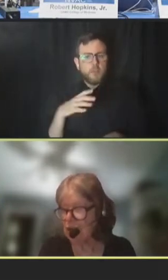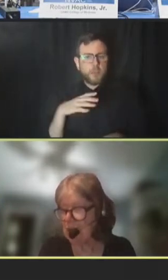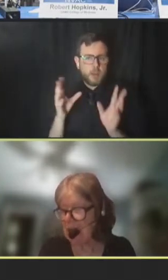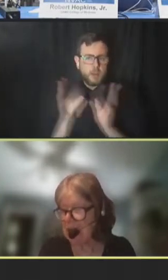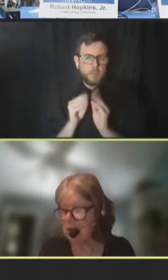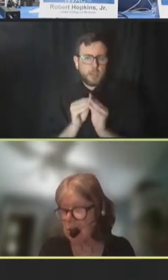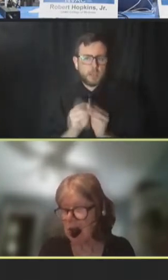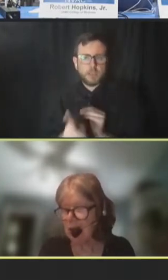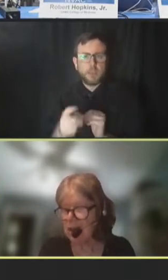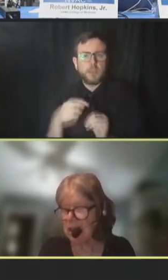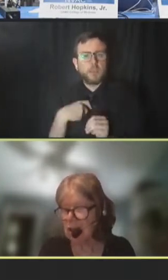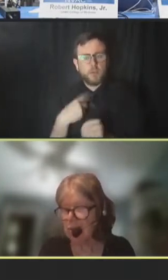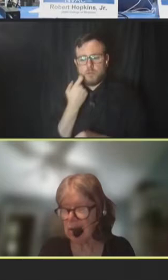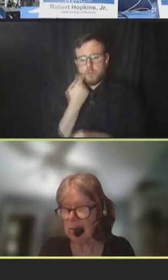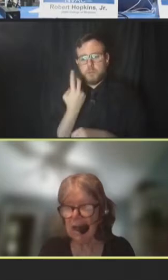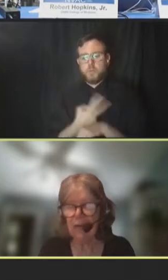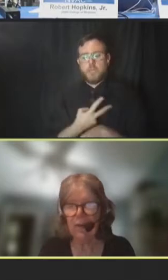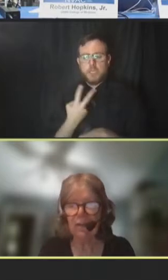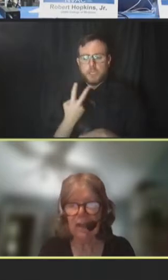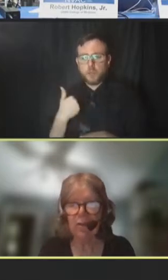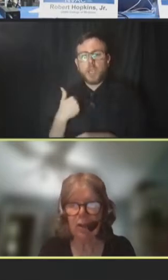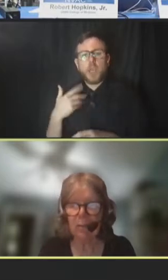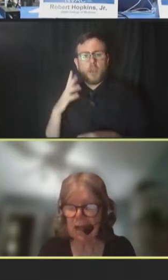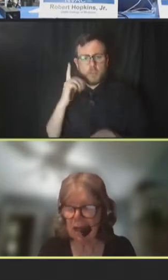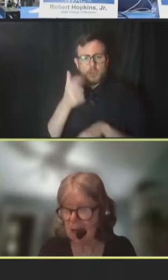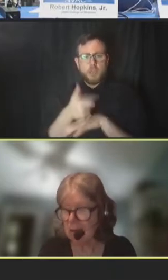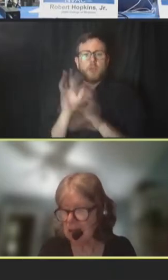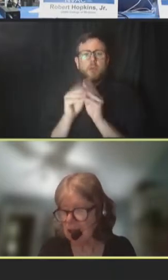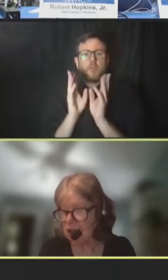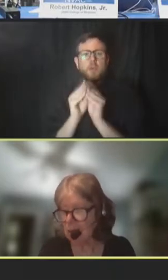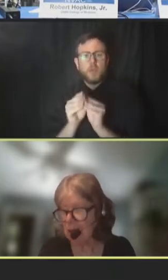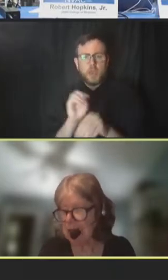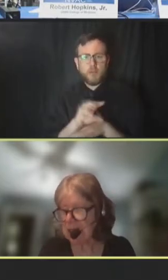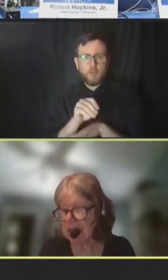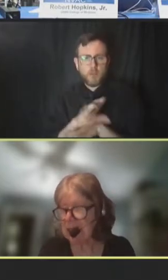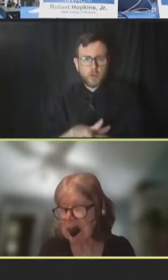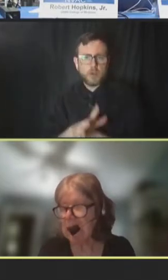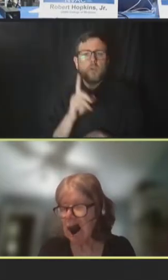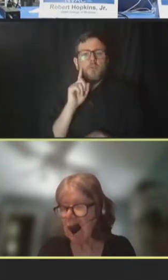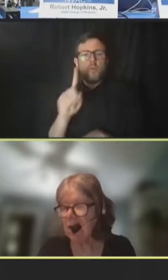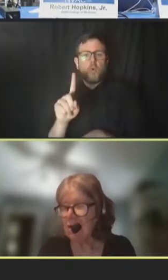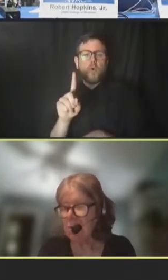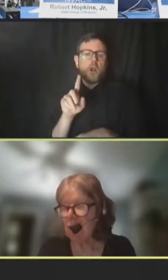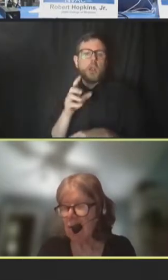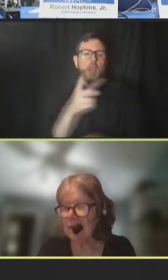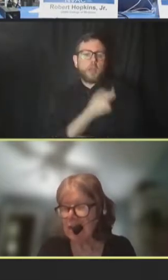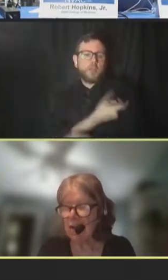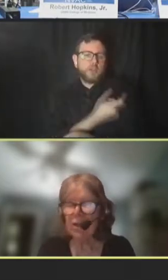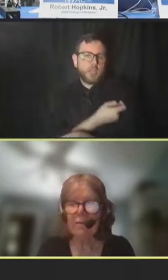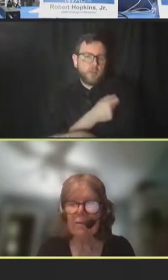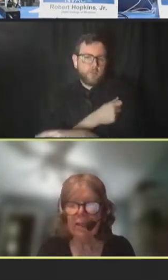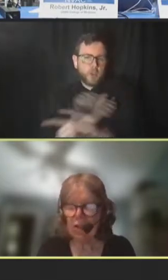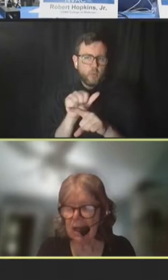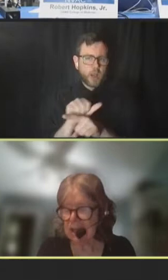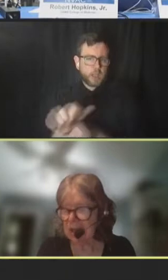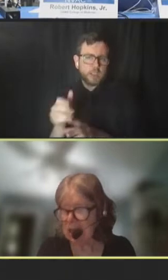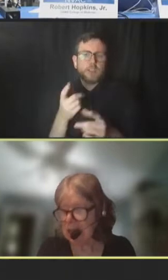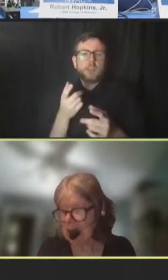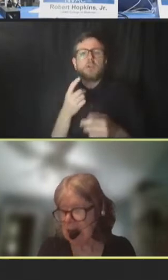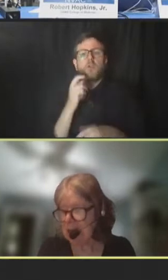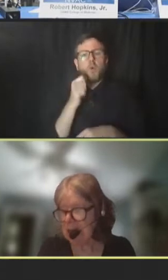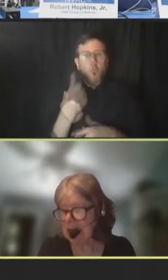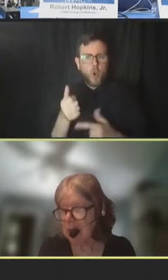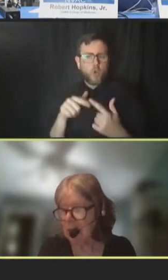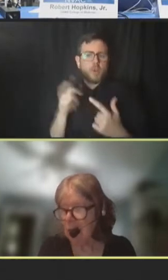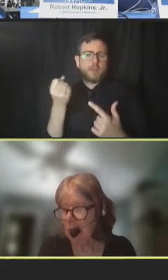2 days. We have scheduled a meeting of the advisory committee on immunization practices tomorrow and Saturday. That's July 17th